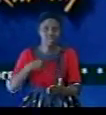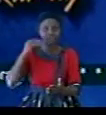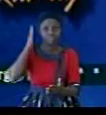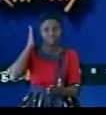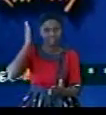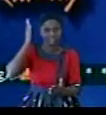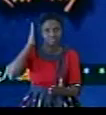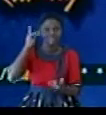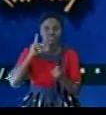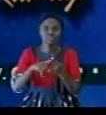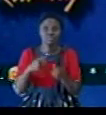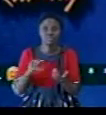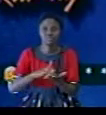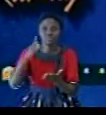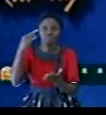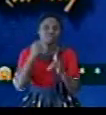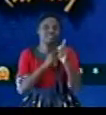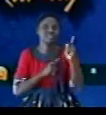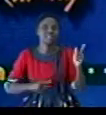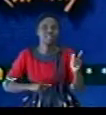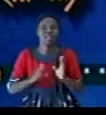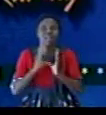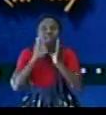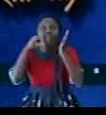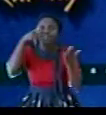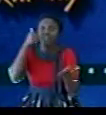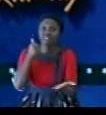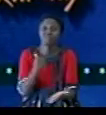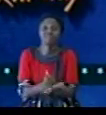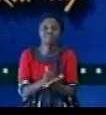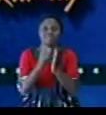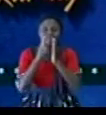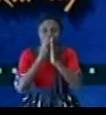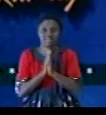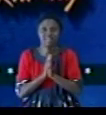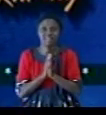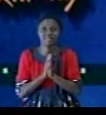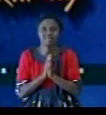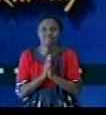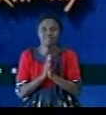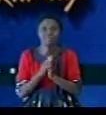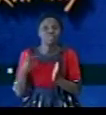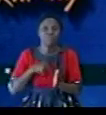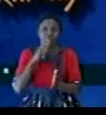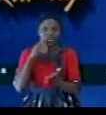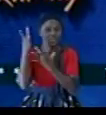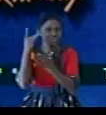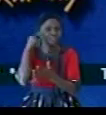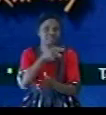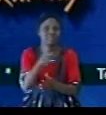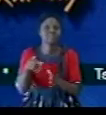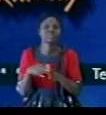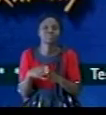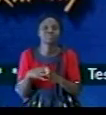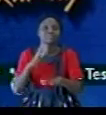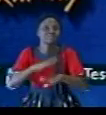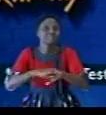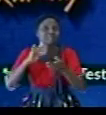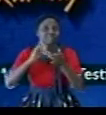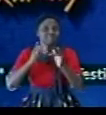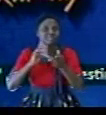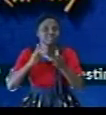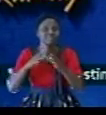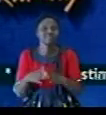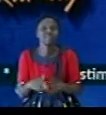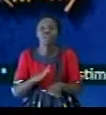to the glory of the Lord. Say amen. We are waiting for you online,